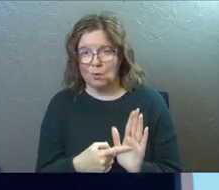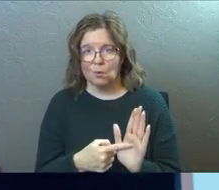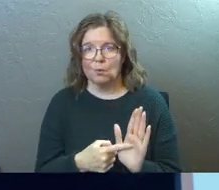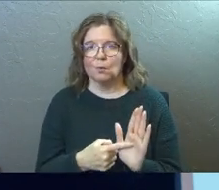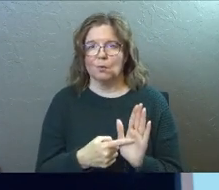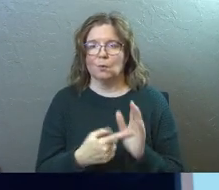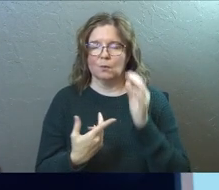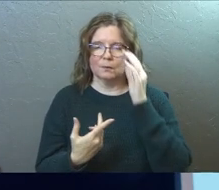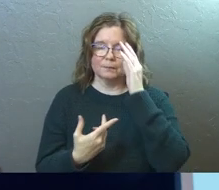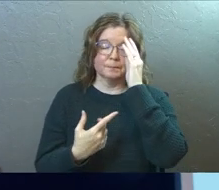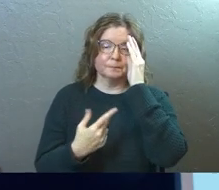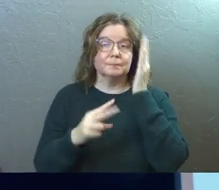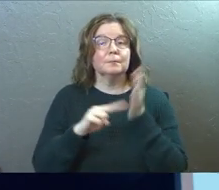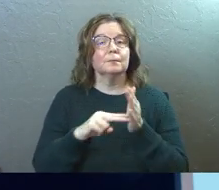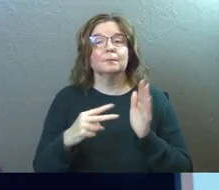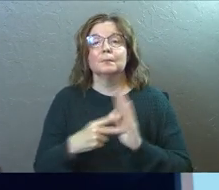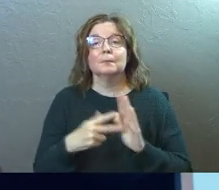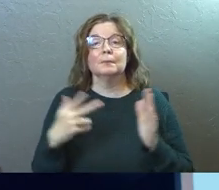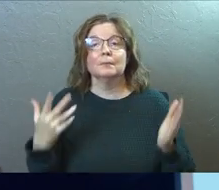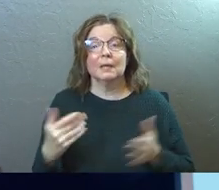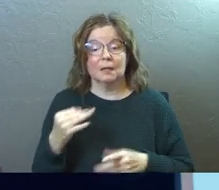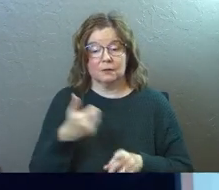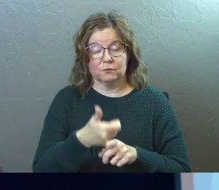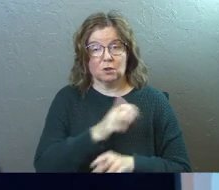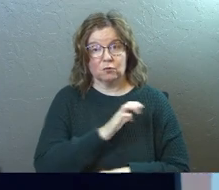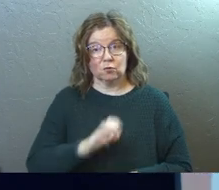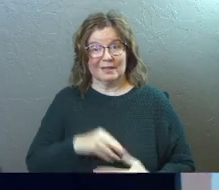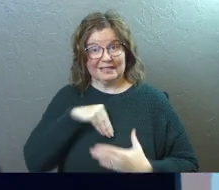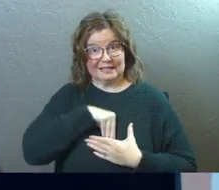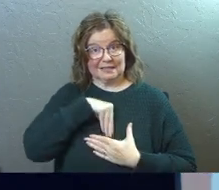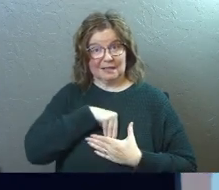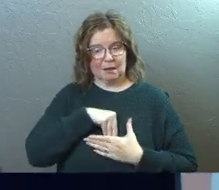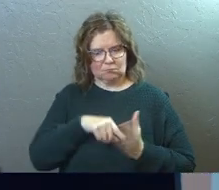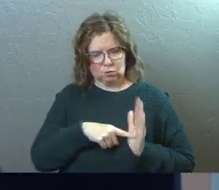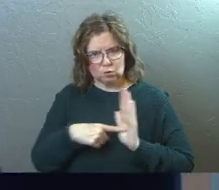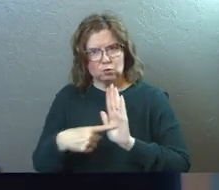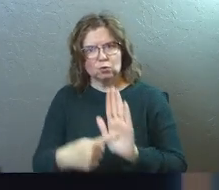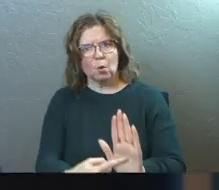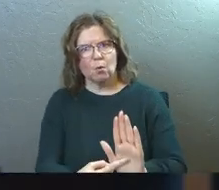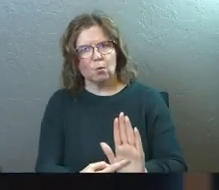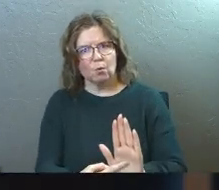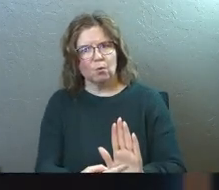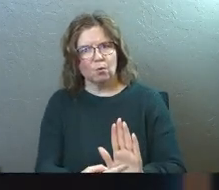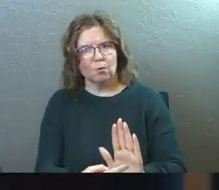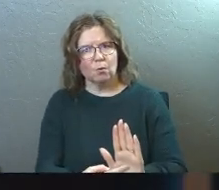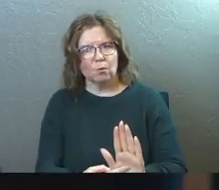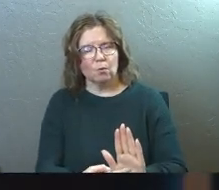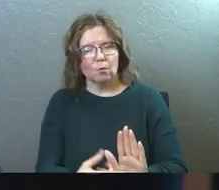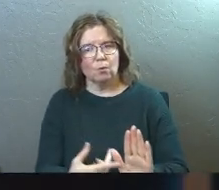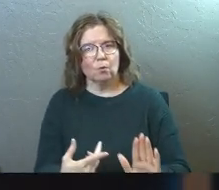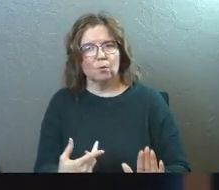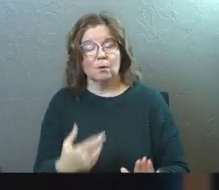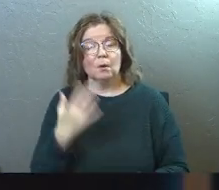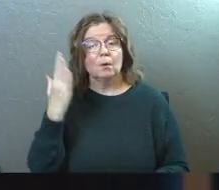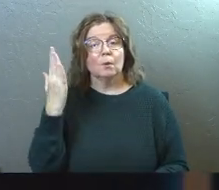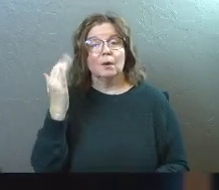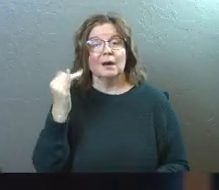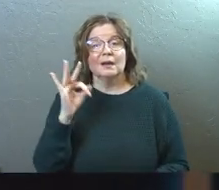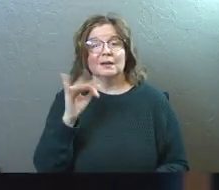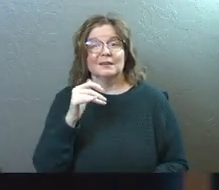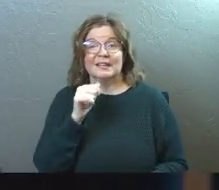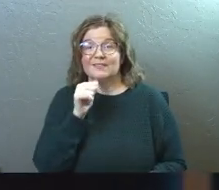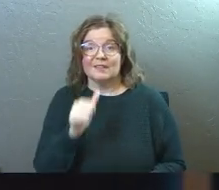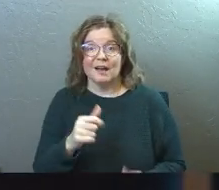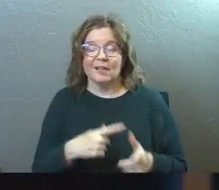rendering. What he's saying is, if you're a Christian on the inside, show it on the outside. Because otherwise